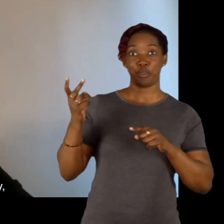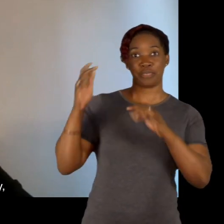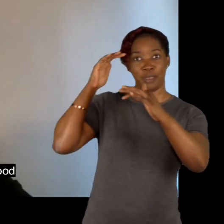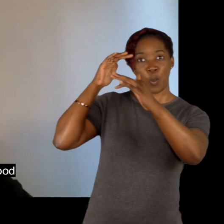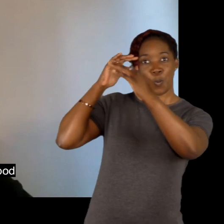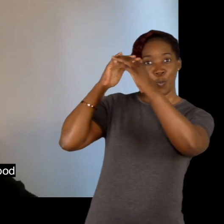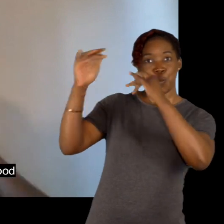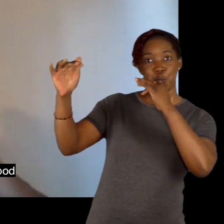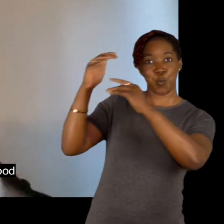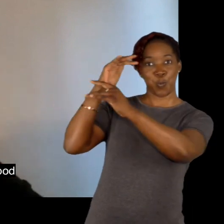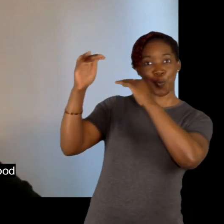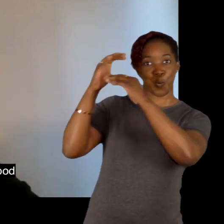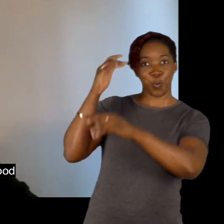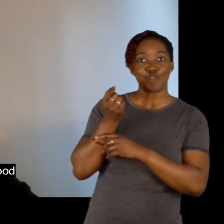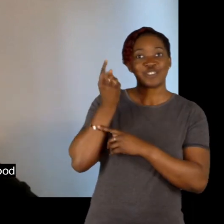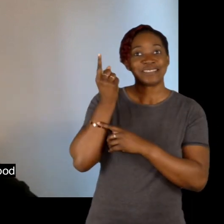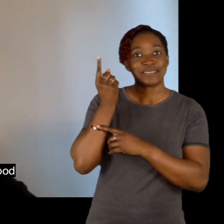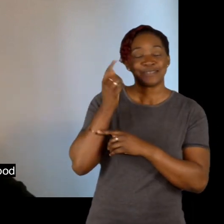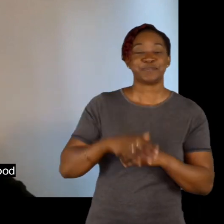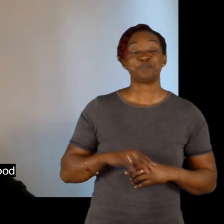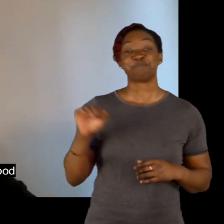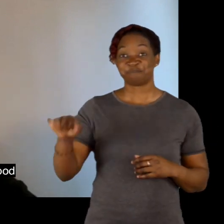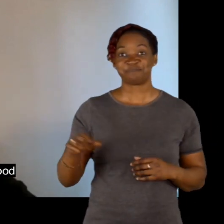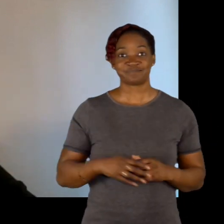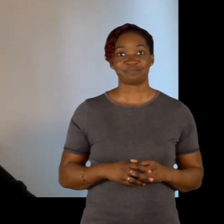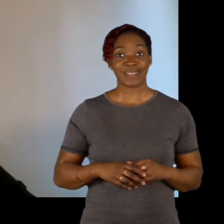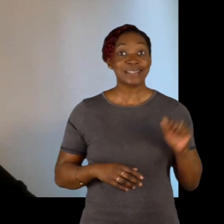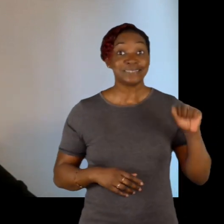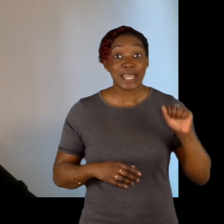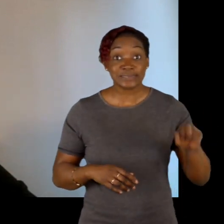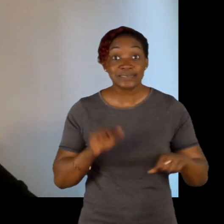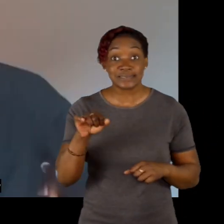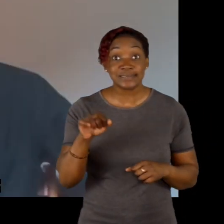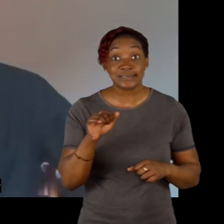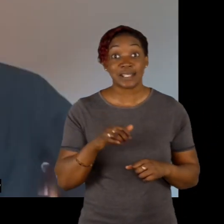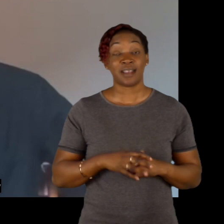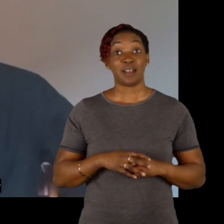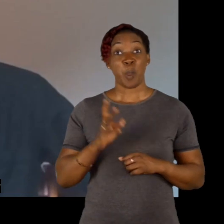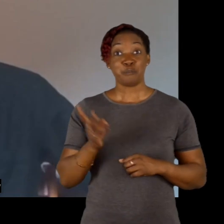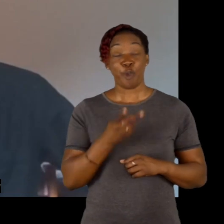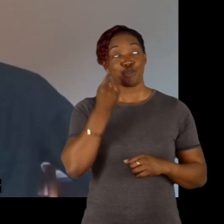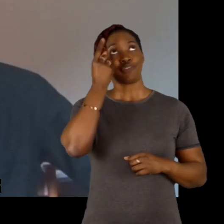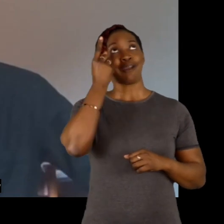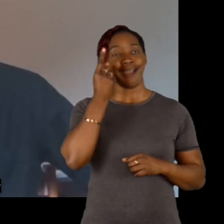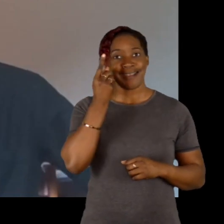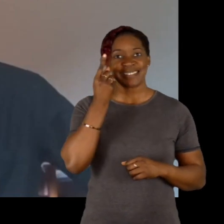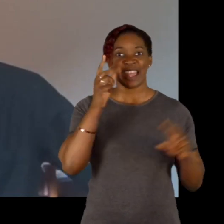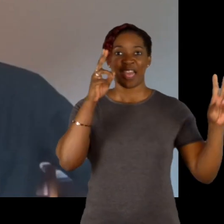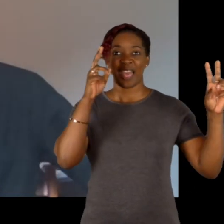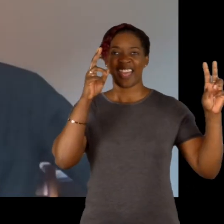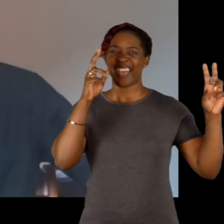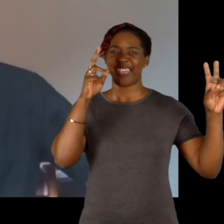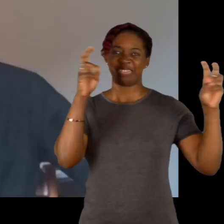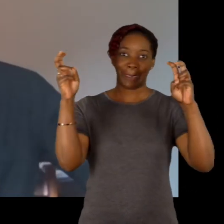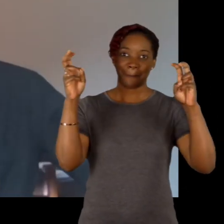away we both just kind of understood what we were going for. So yeah. Yeah, it was quite a moment when we both sort